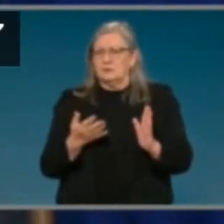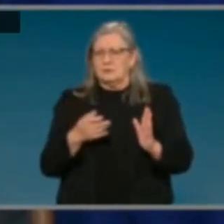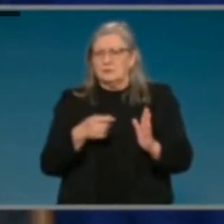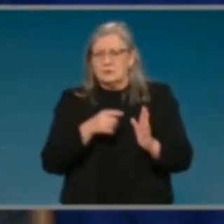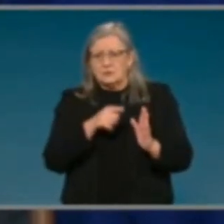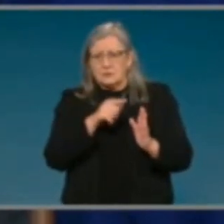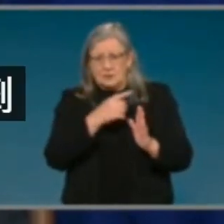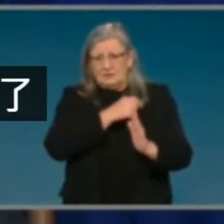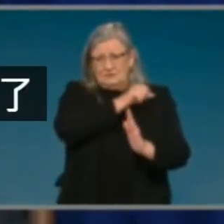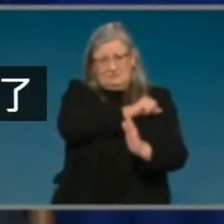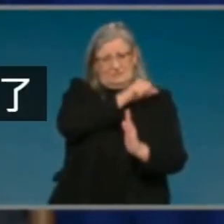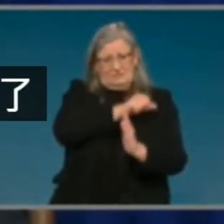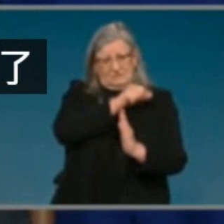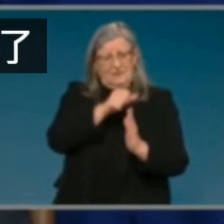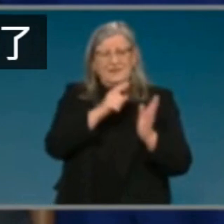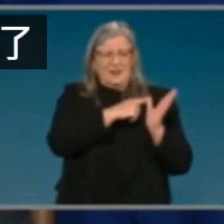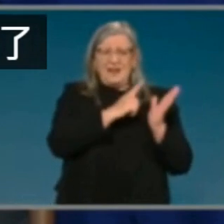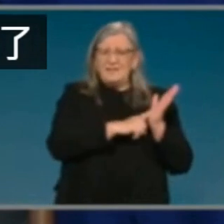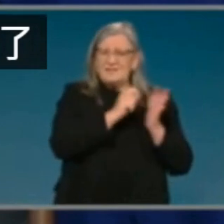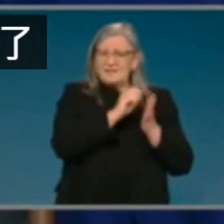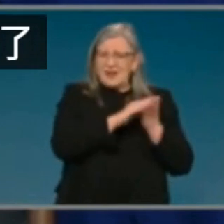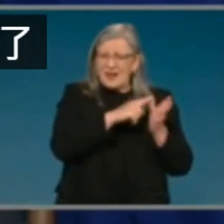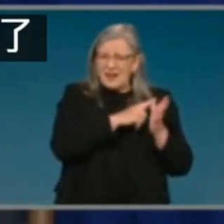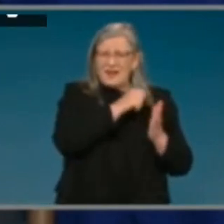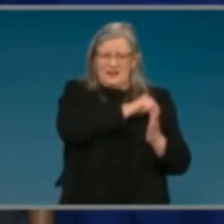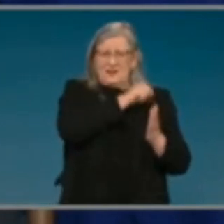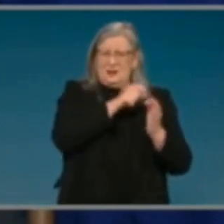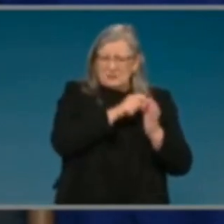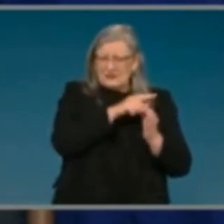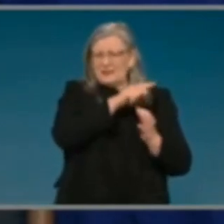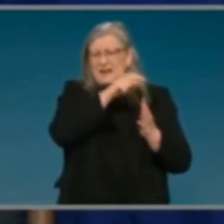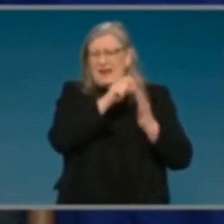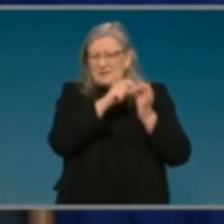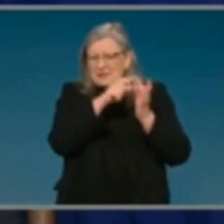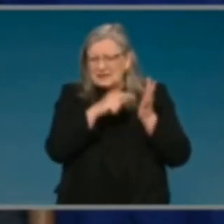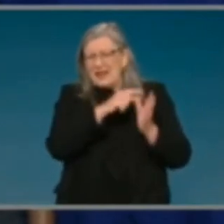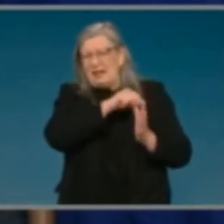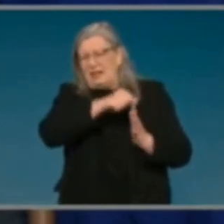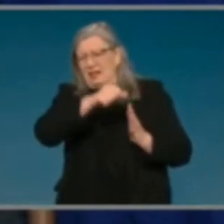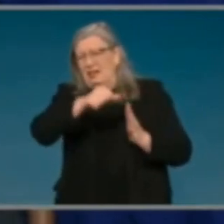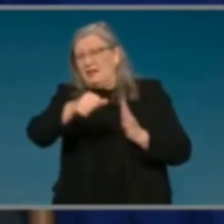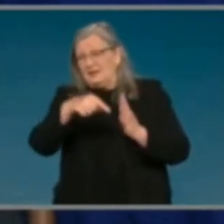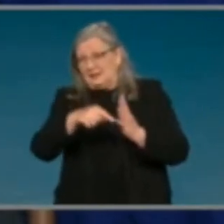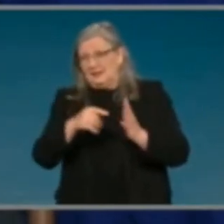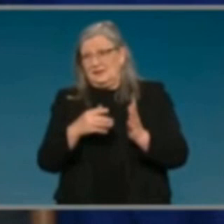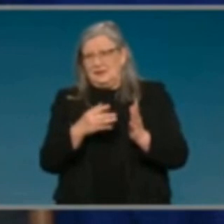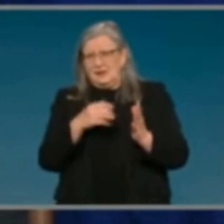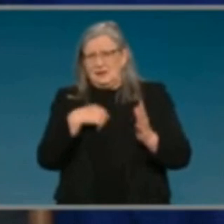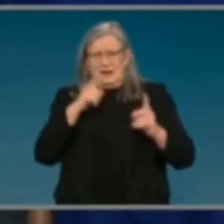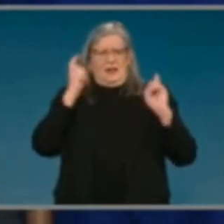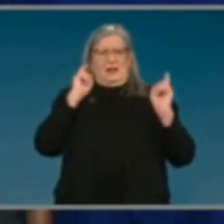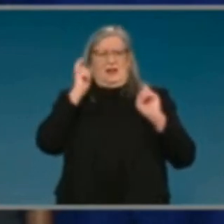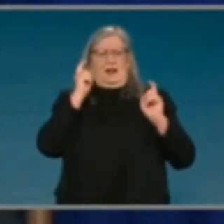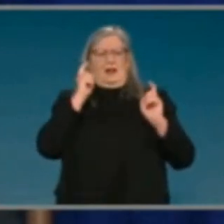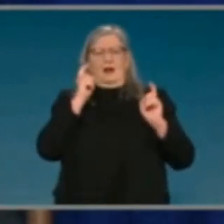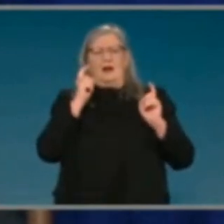the Greek alphabet, we're now up to Omicron. Several of those started with concern, a lot of concern